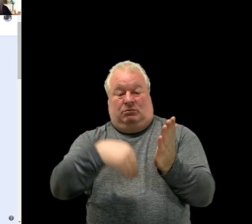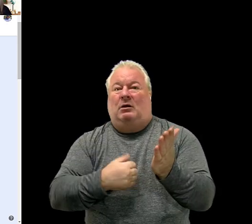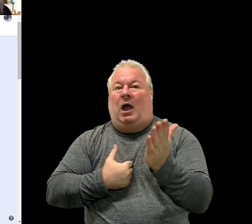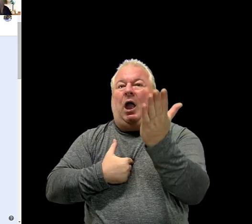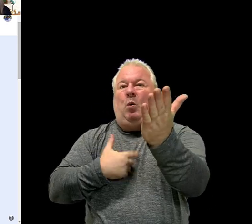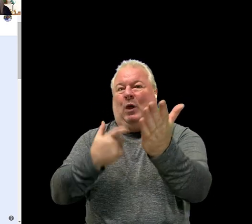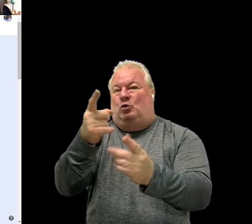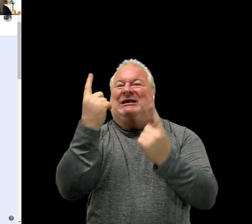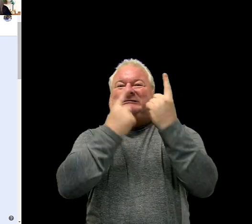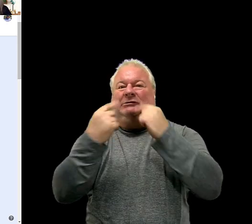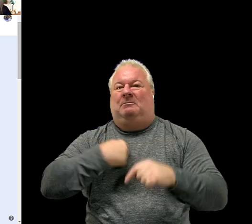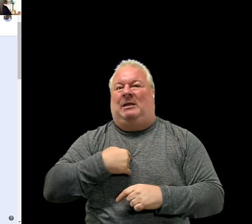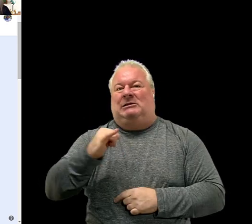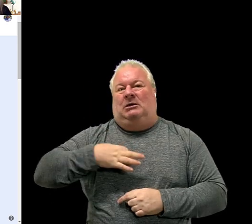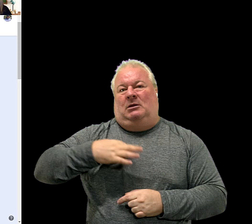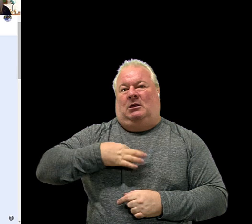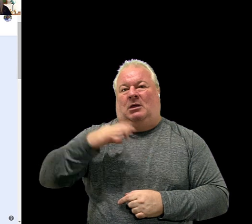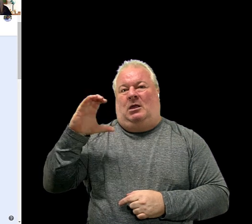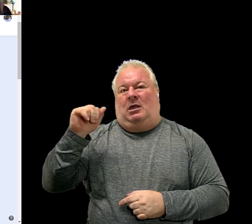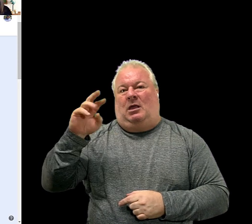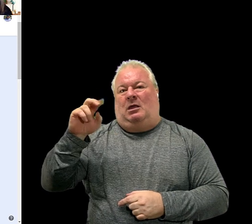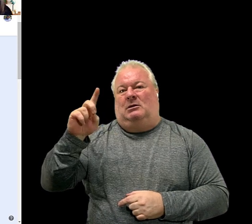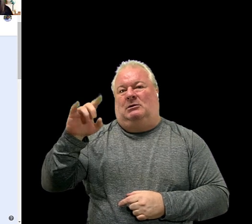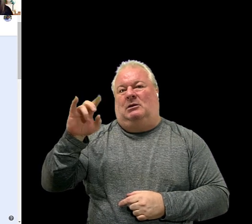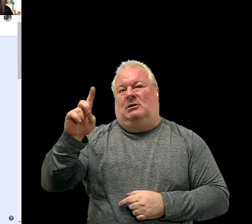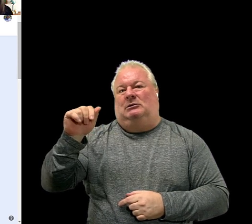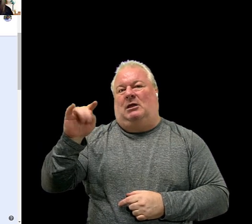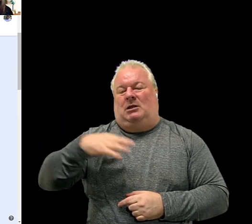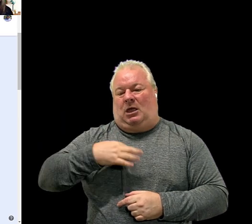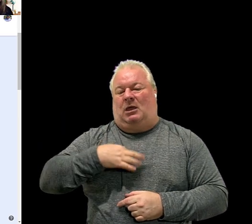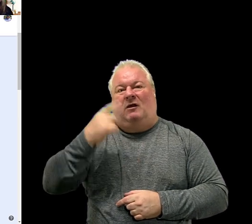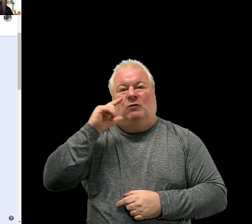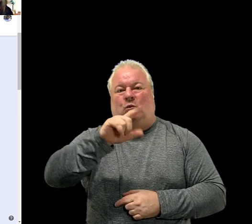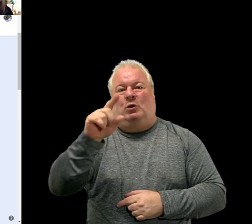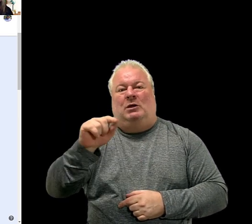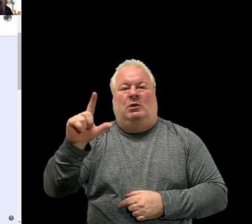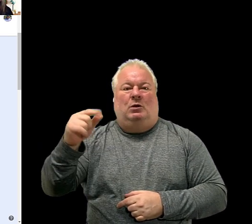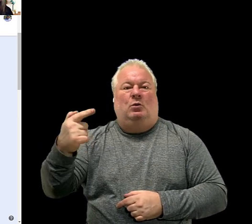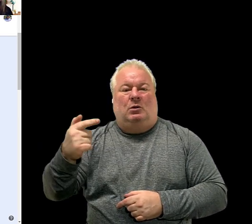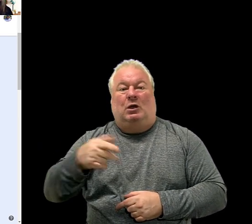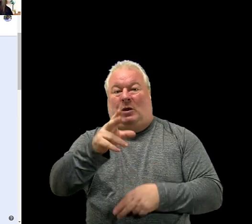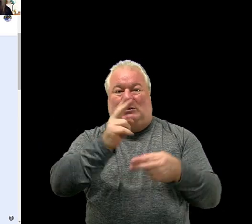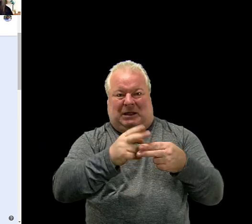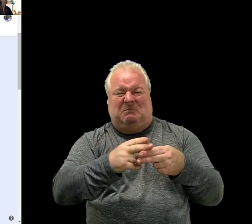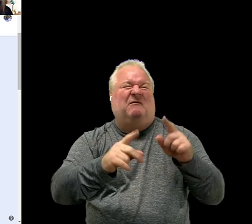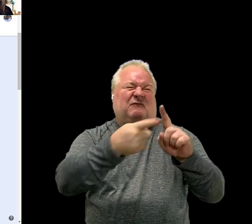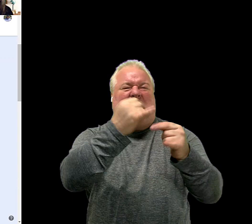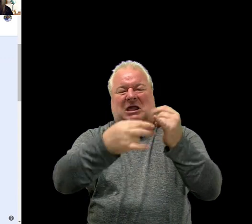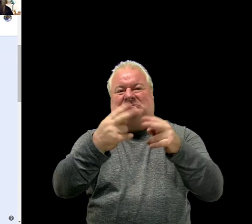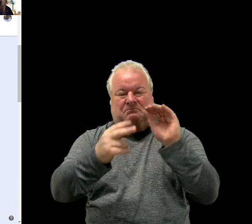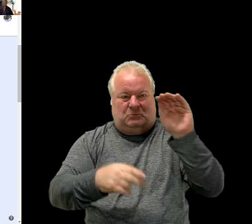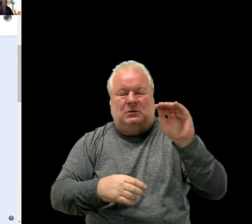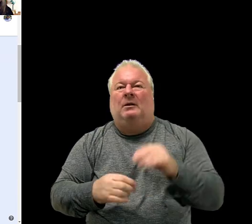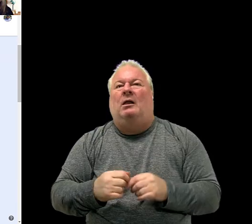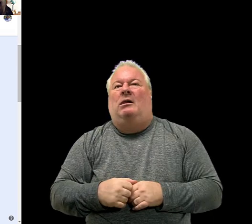for 2020 and 2021. You will complete your name, first and last name. You